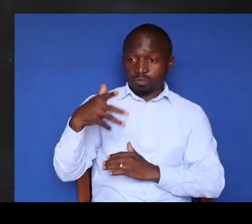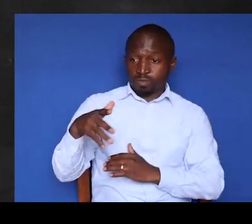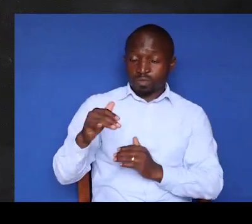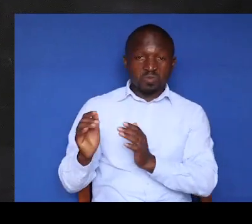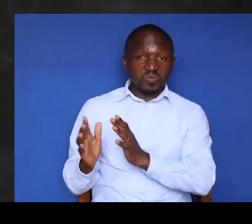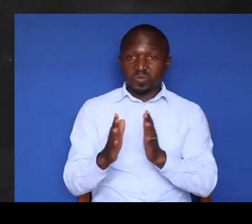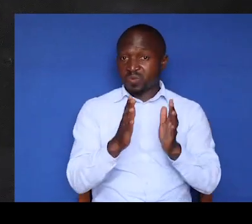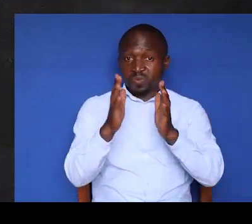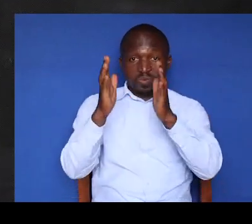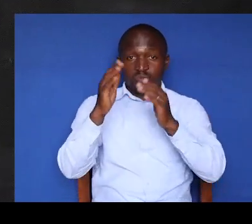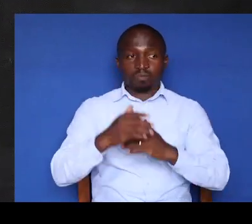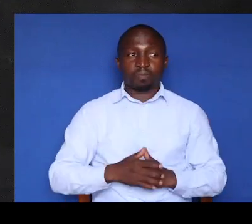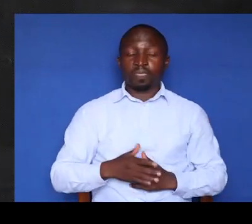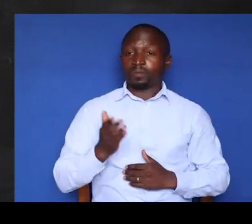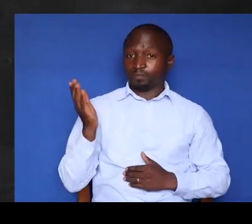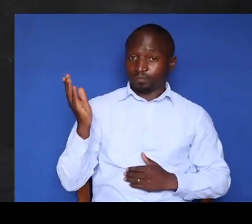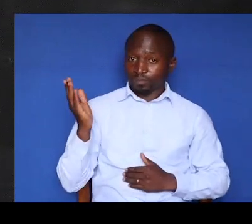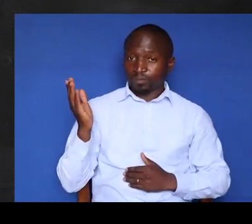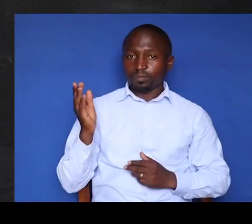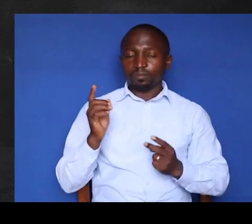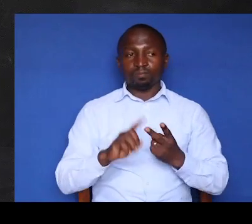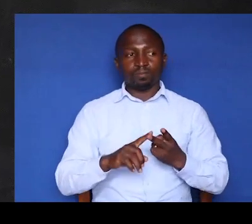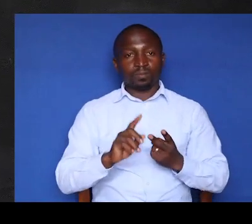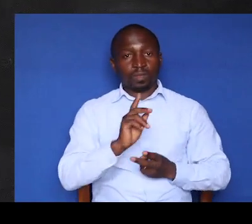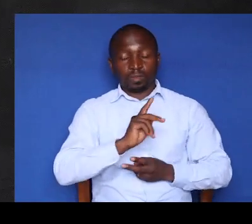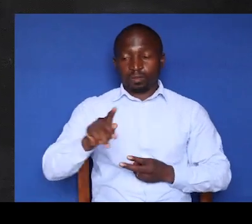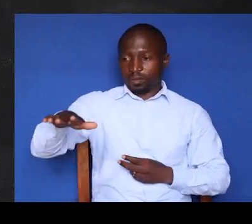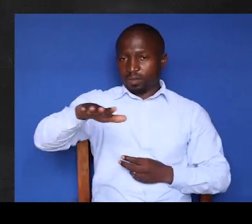evapotranspiration. Thus,